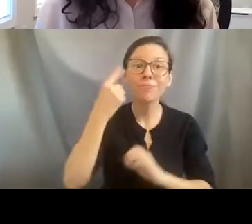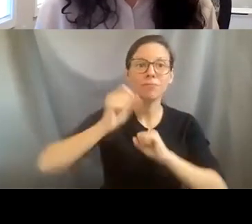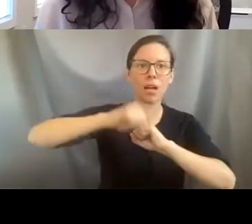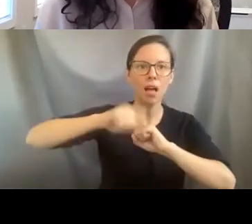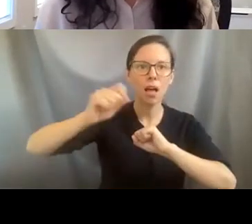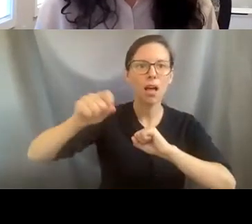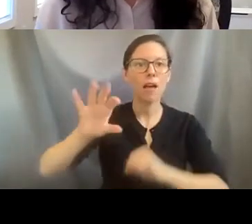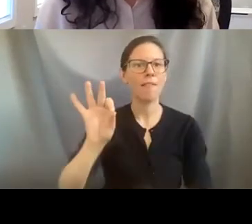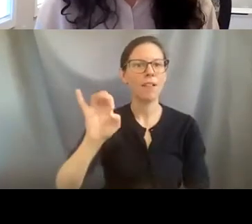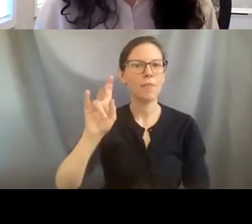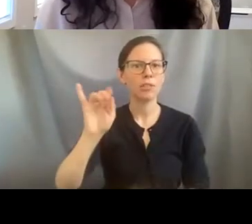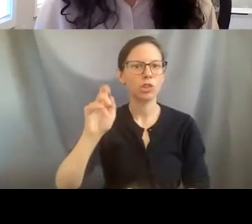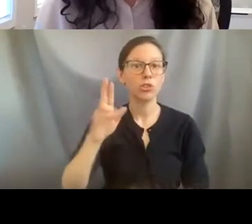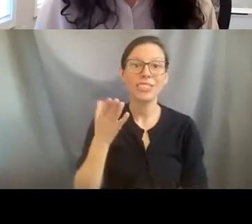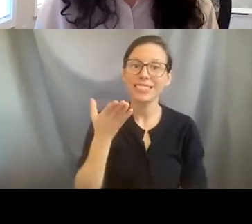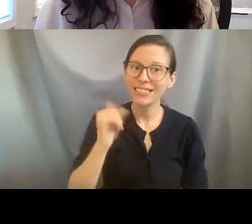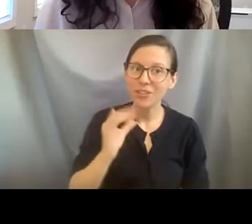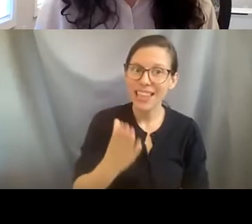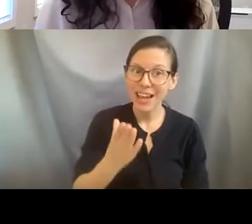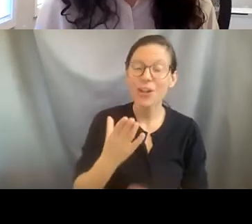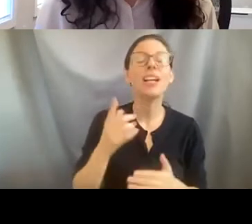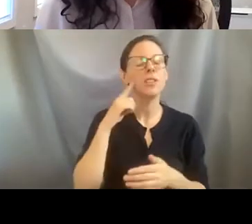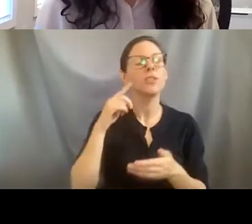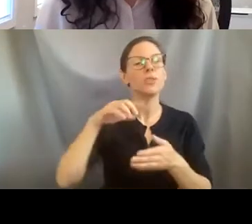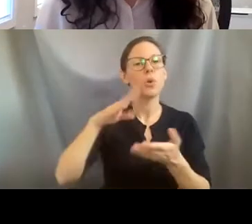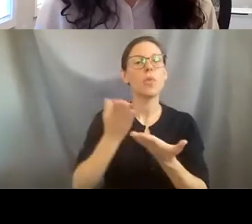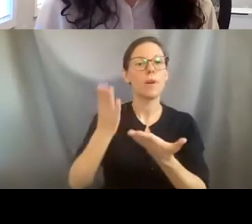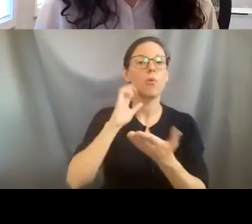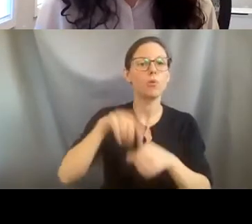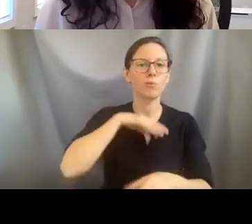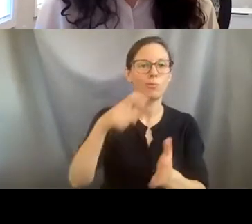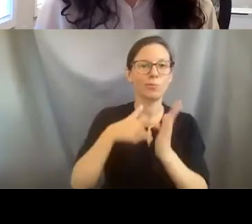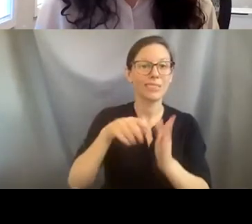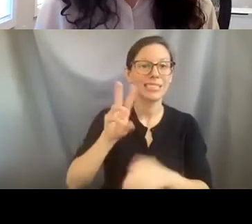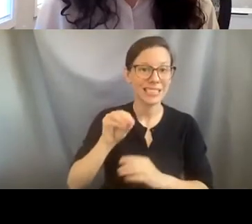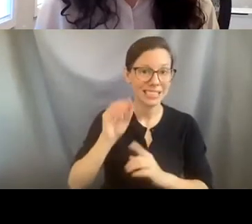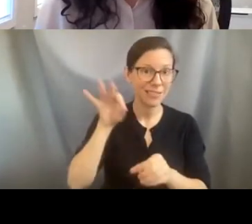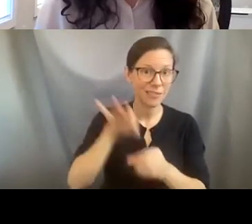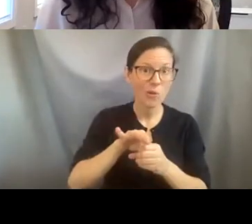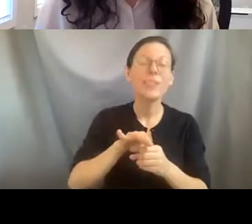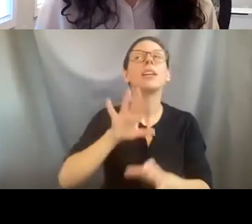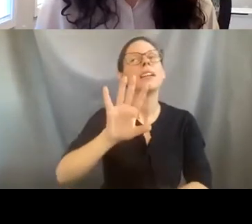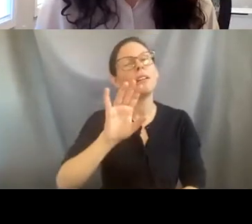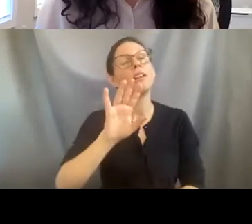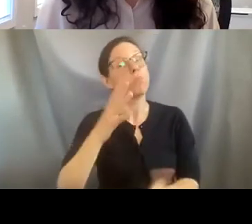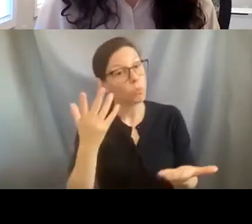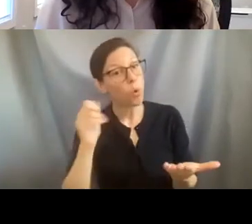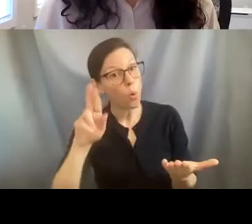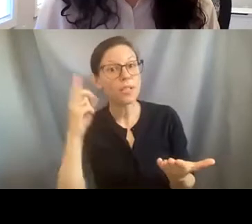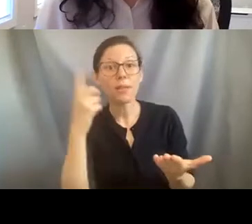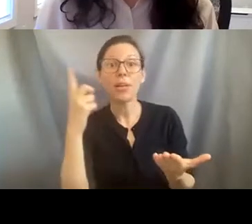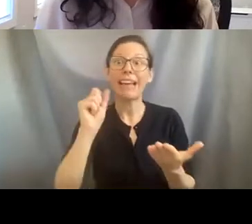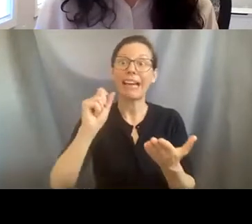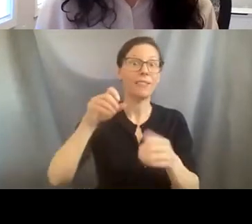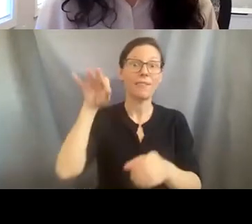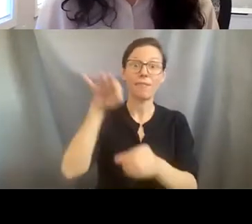60 votes unless there is a vote to actually lift the filibuster so it can pass by a simple majority. And